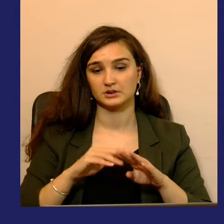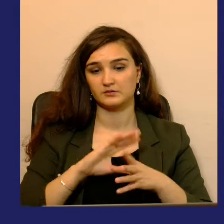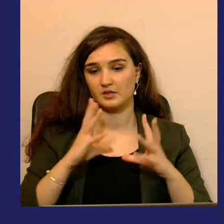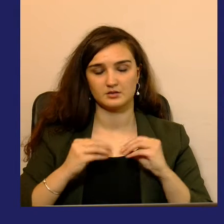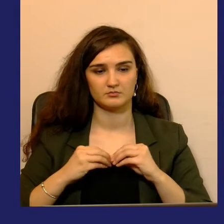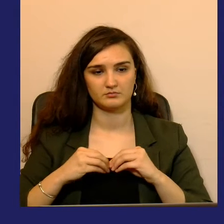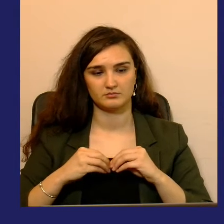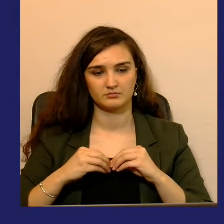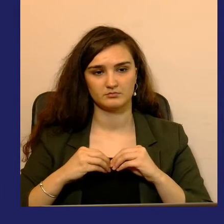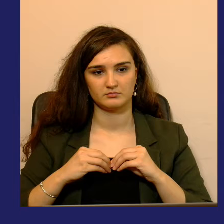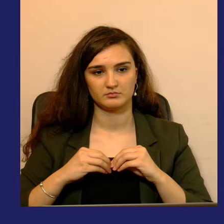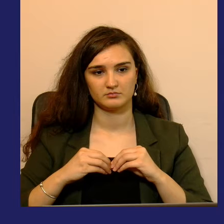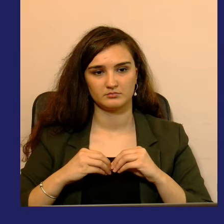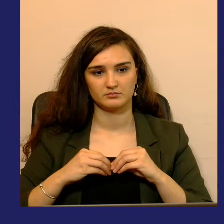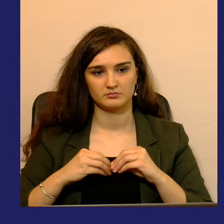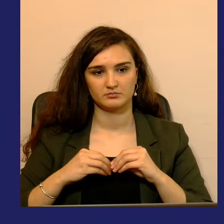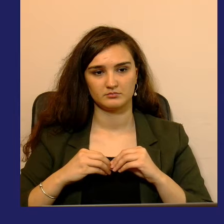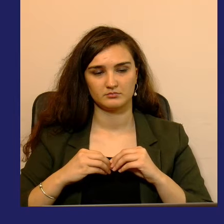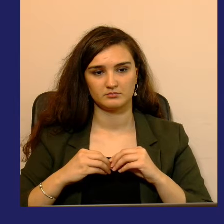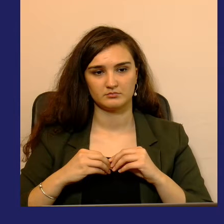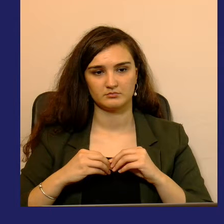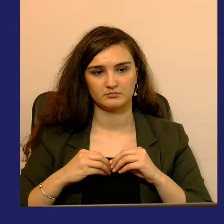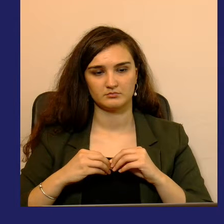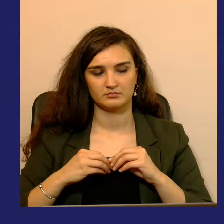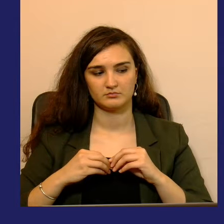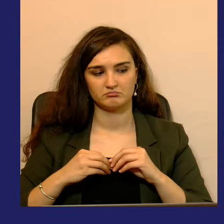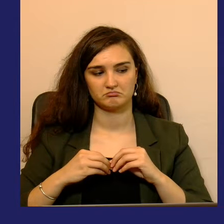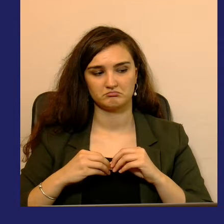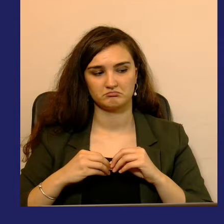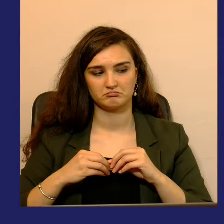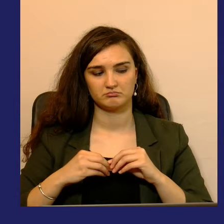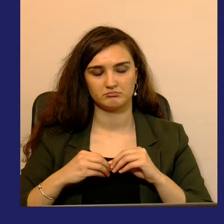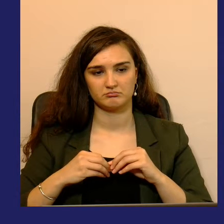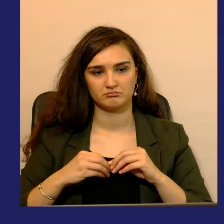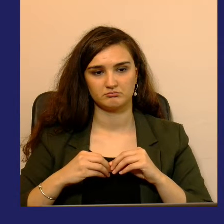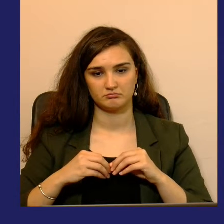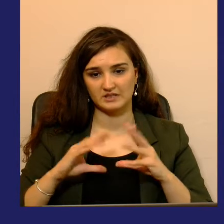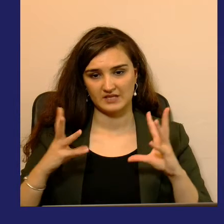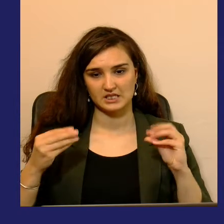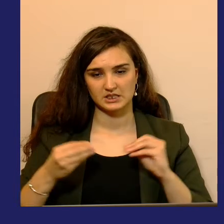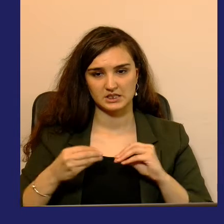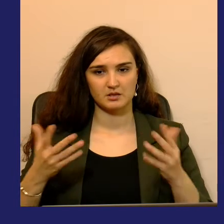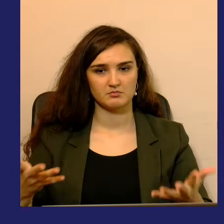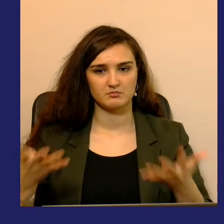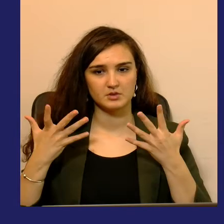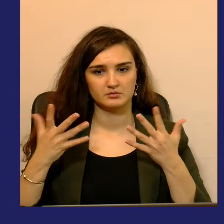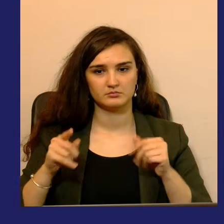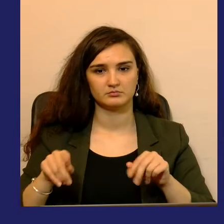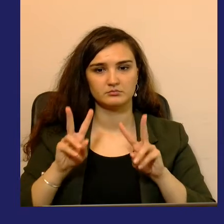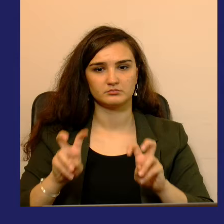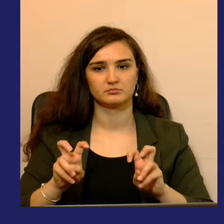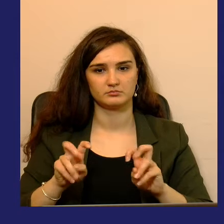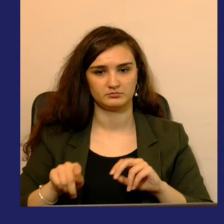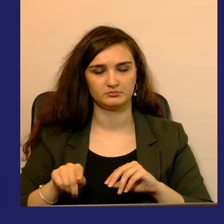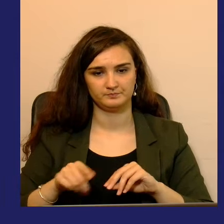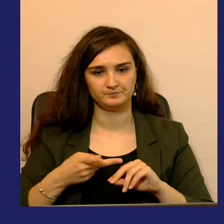tendency in terms of misuse of resources during this election. That is infrastructure and social